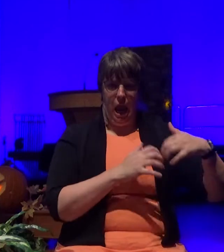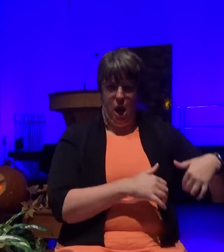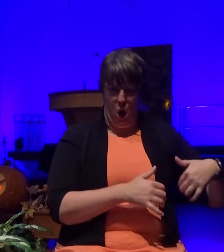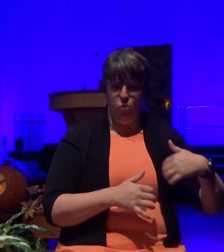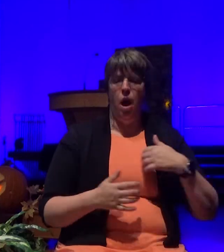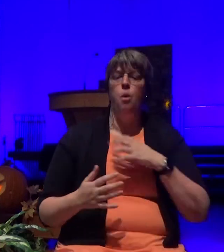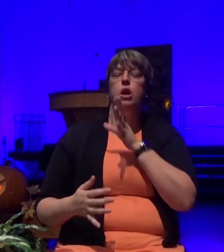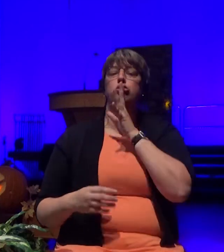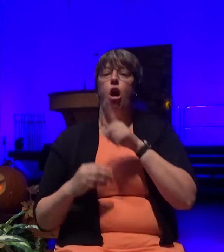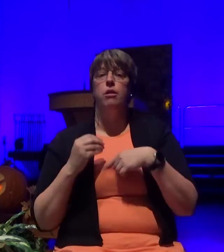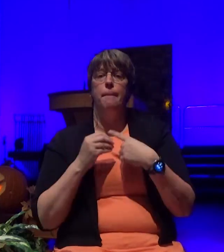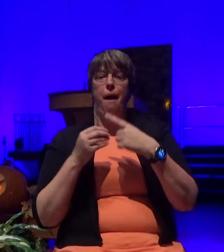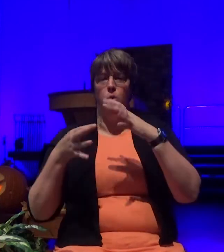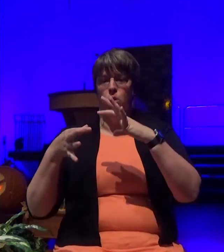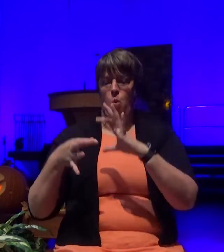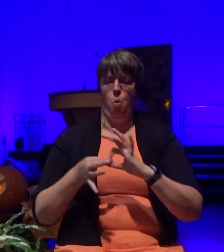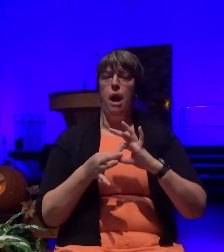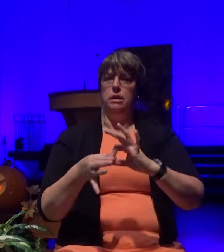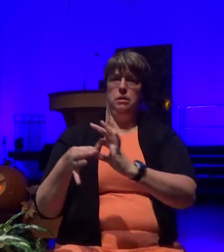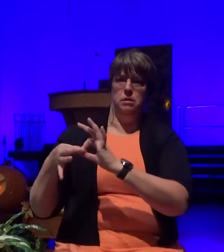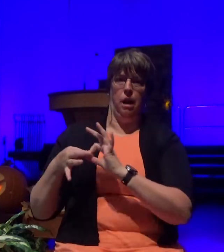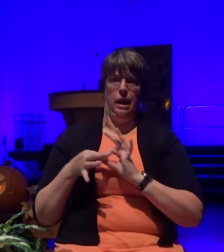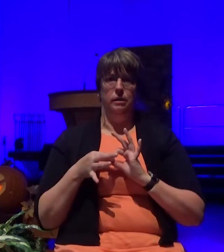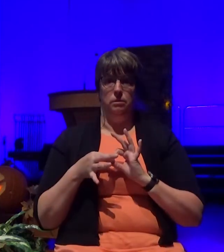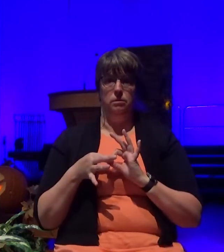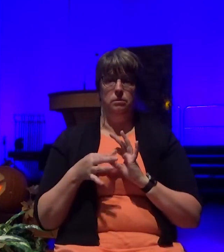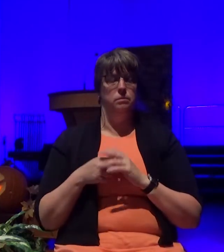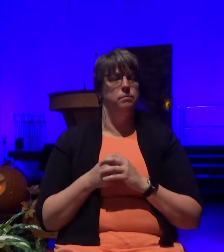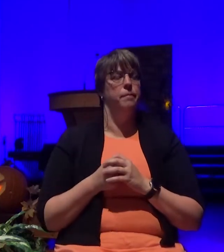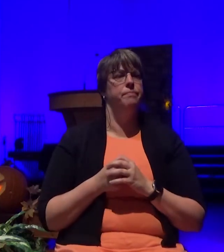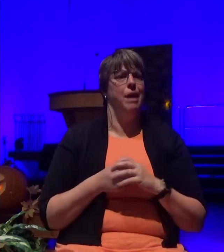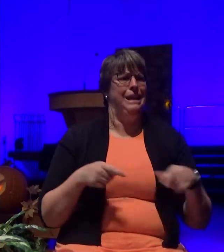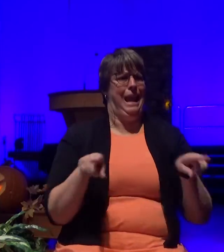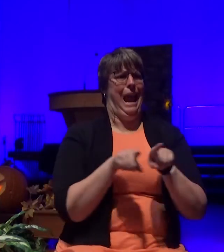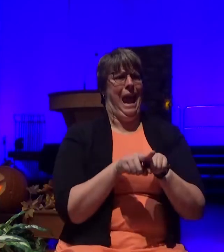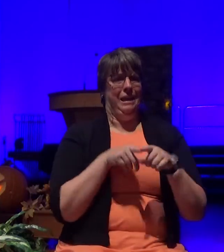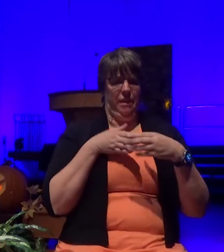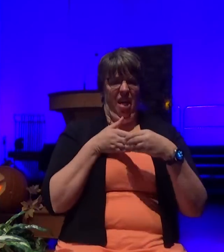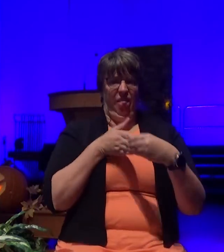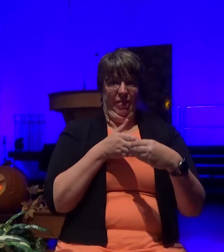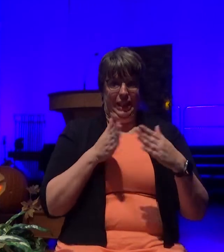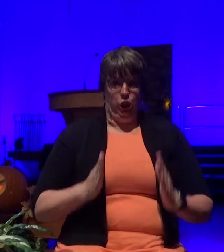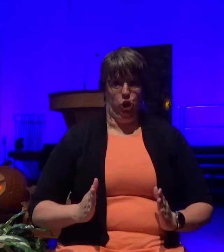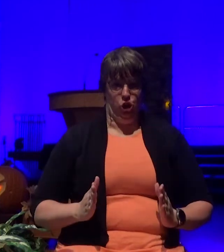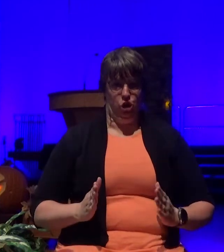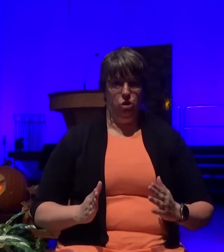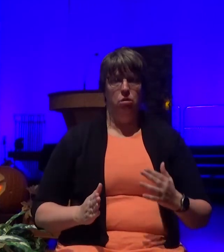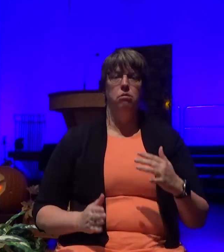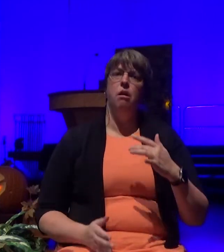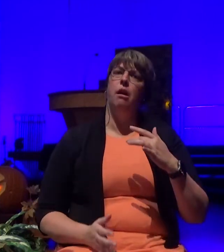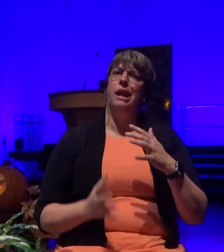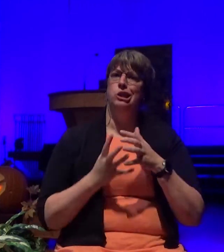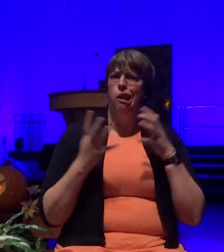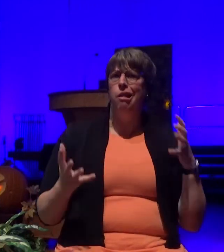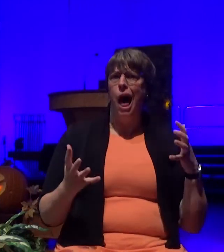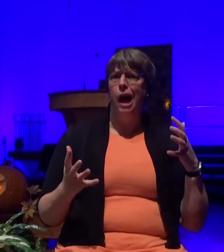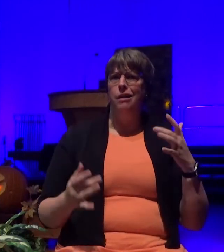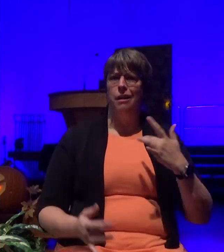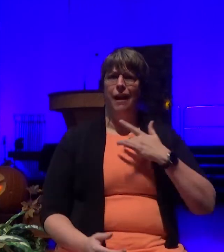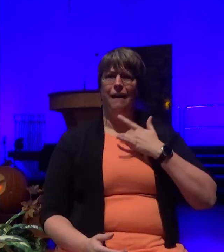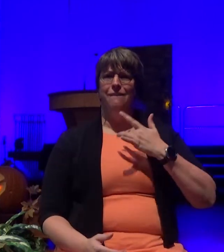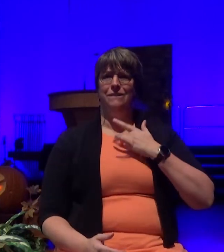spiritual leader, there are lots of things that I feel like if I could prove them to